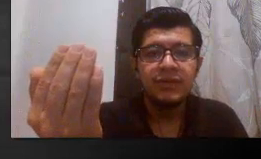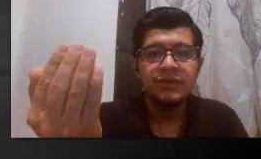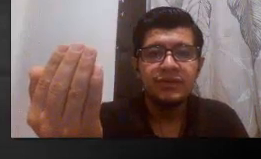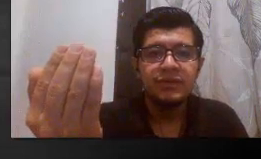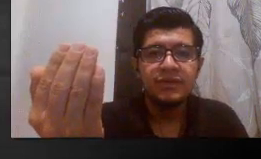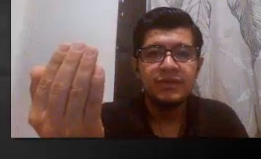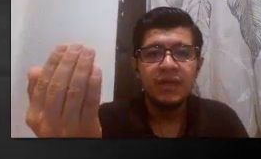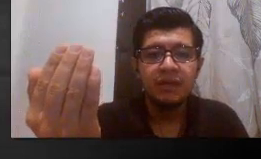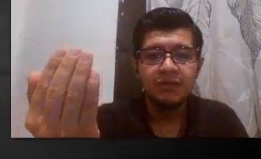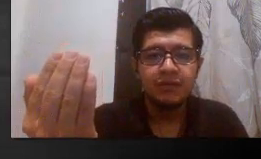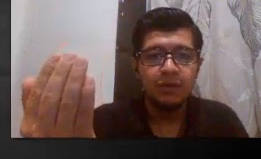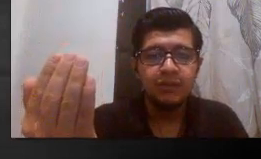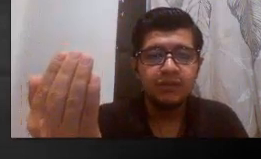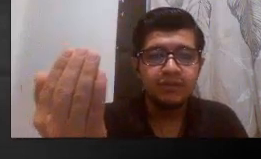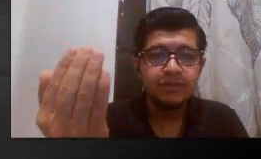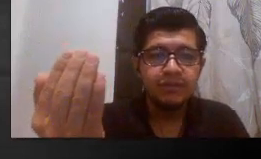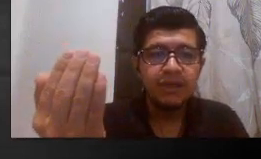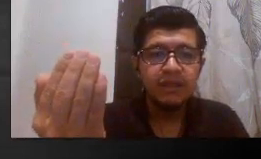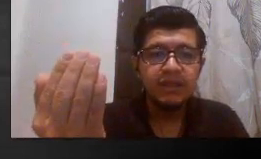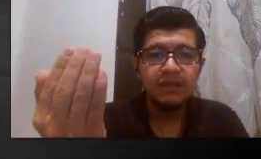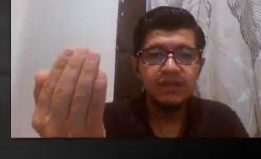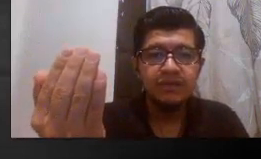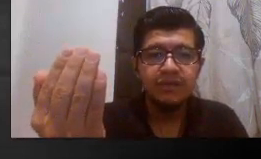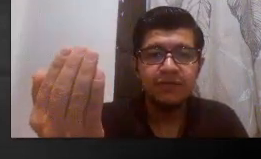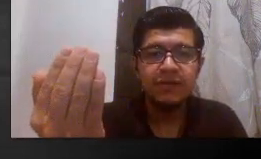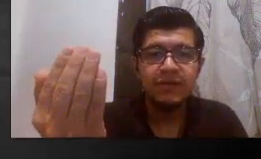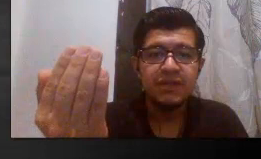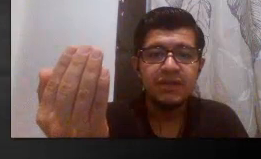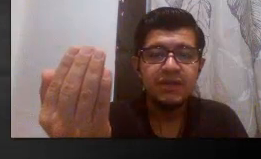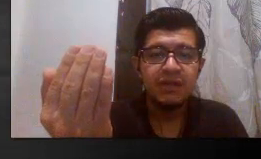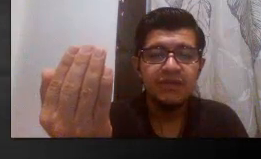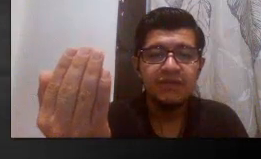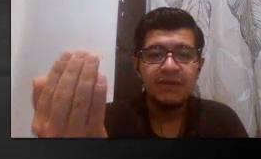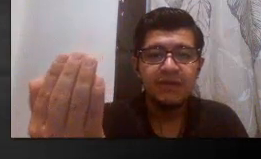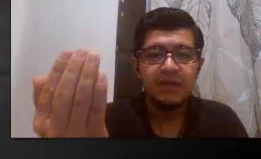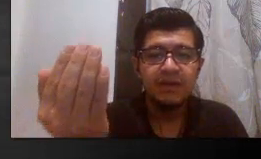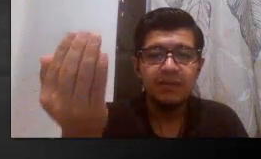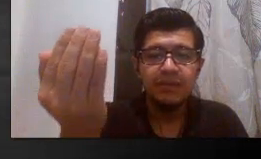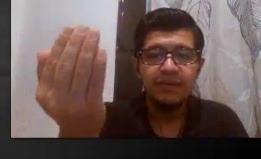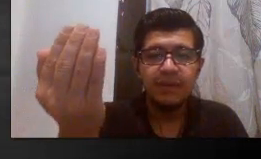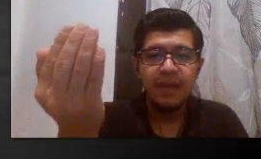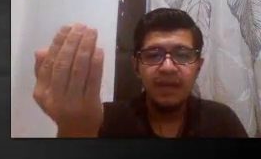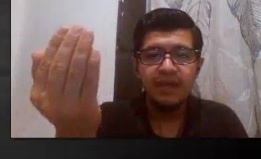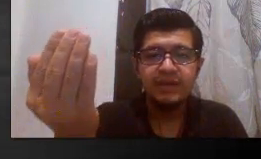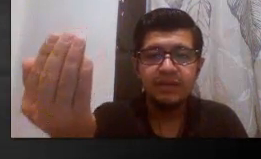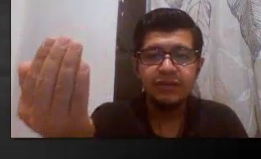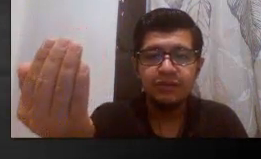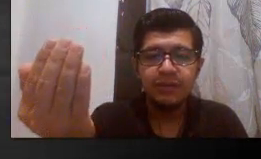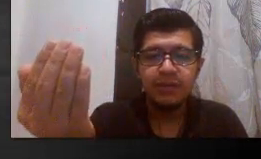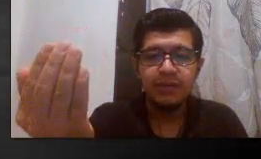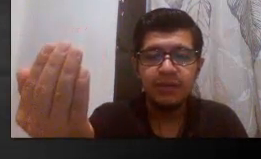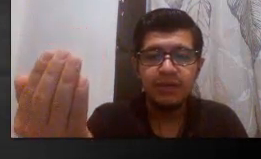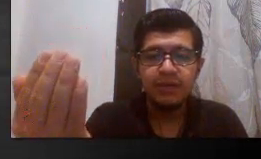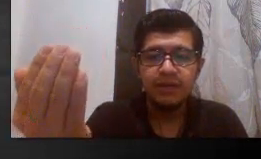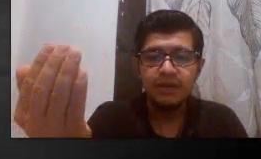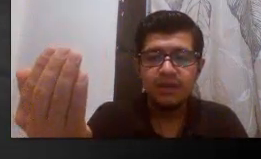when we use the sign language. So the location refers if my hand is going to